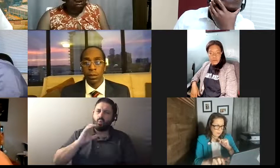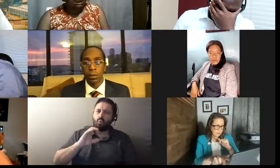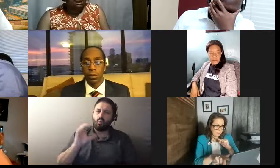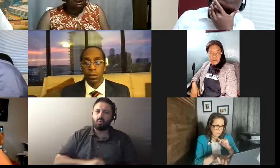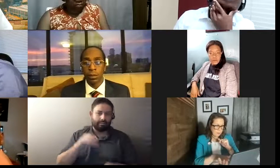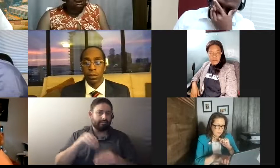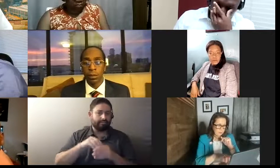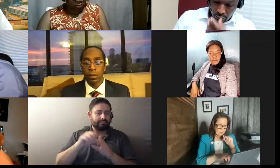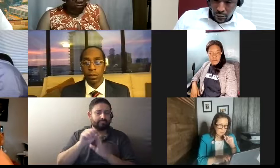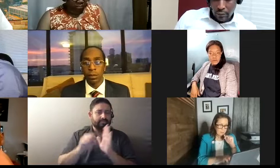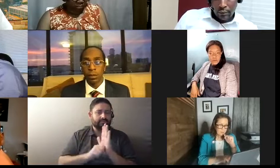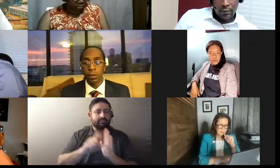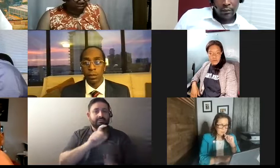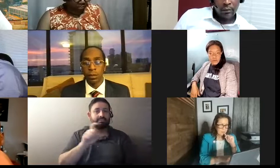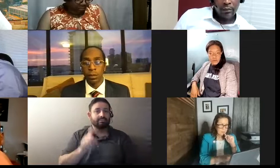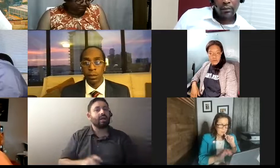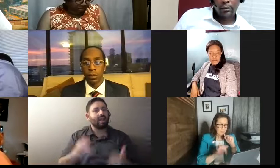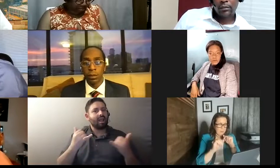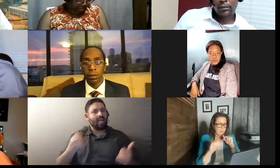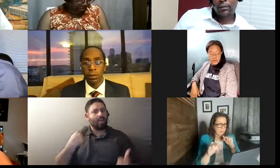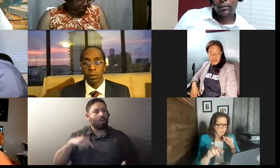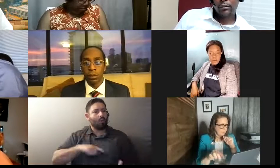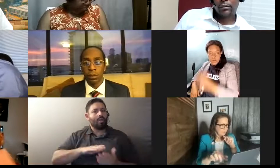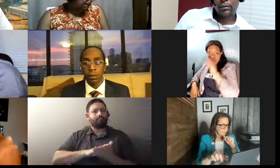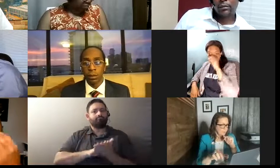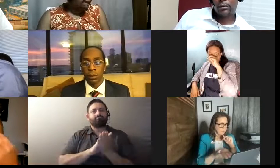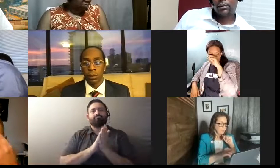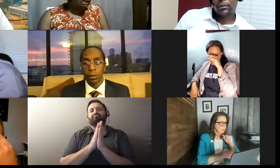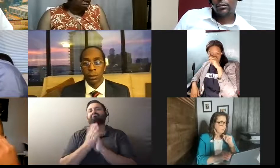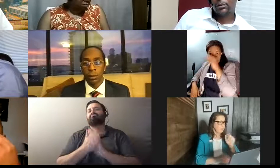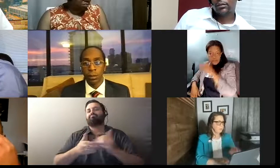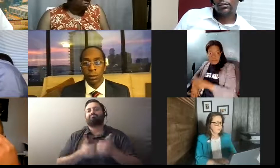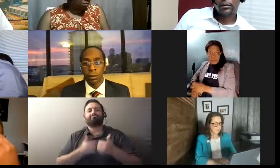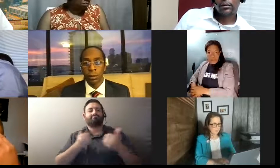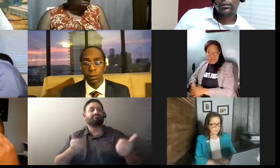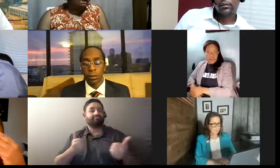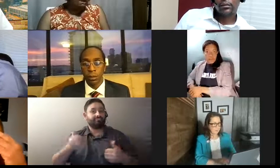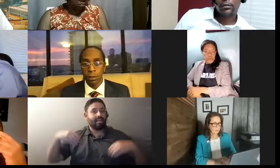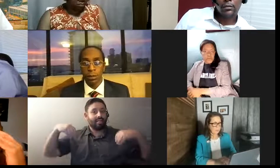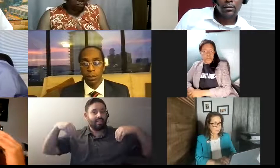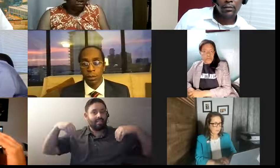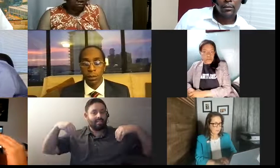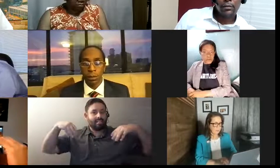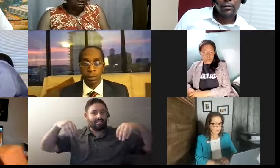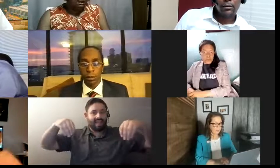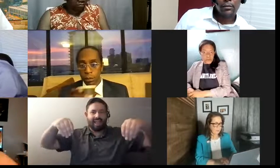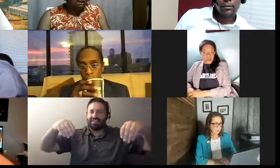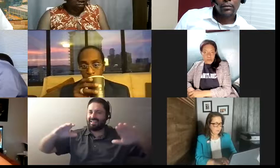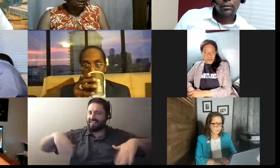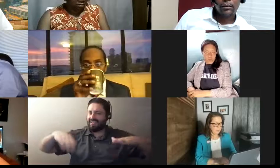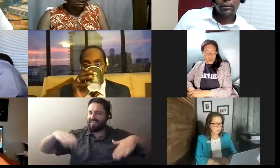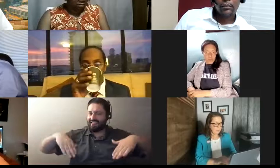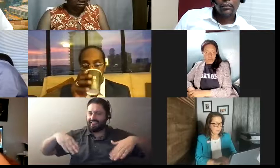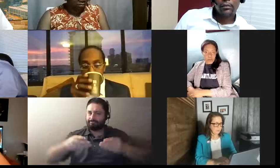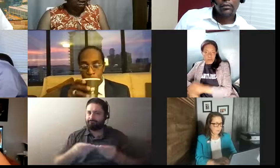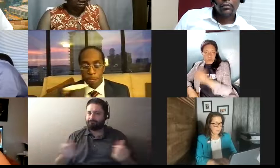we are just now coming into our own. So lighting is something that we have not really addressed totally, but I do